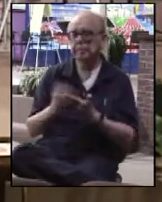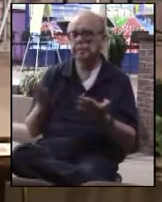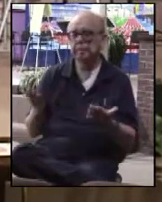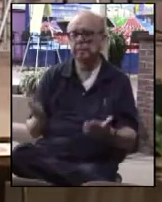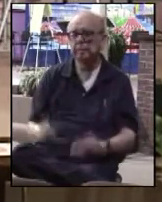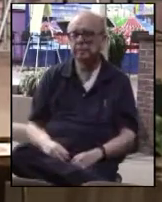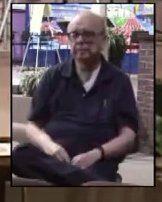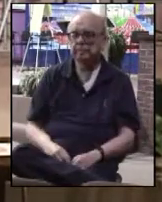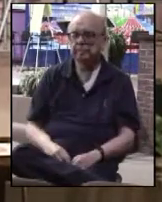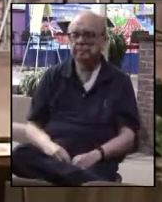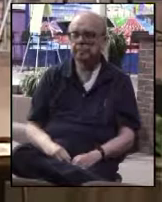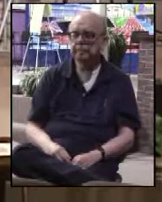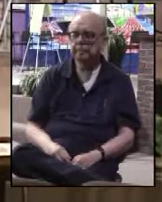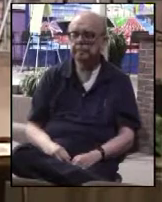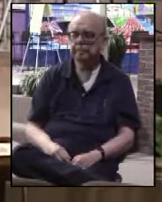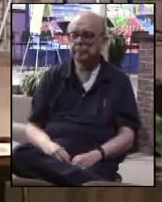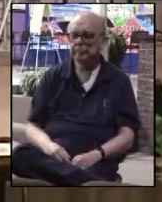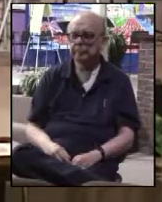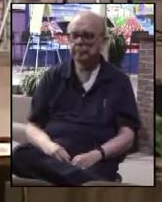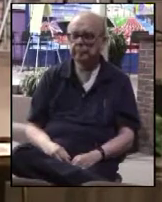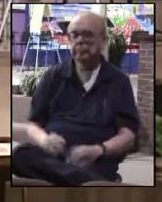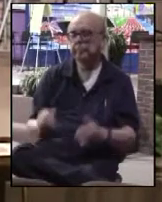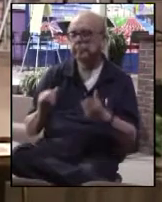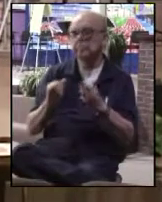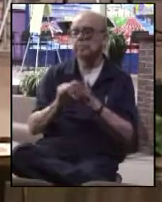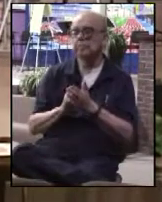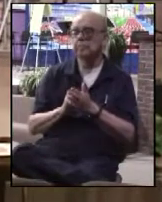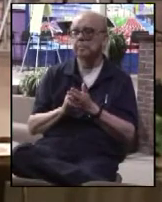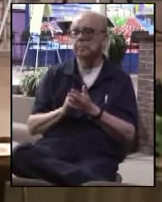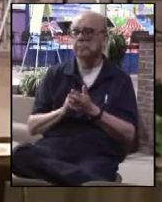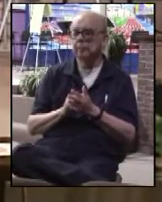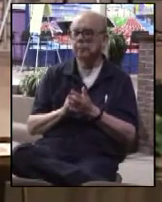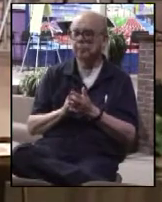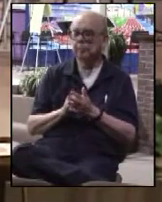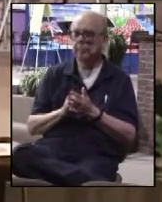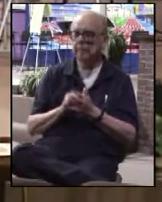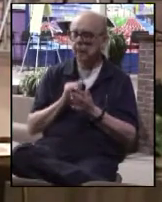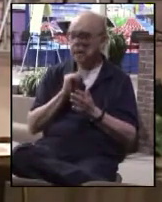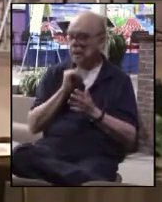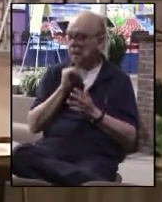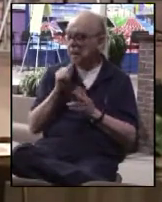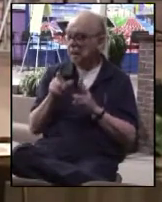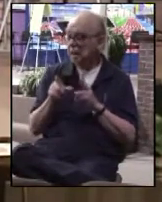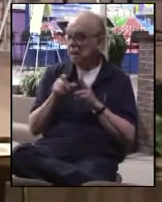this is not optional